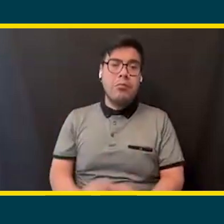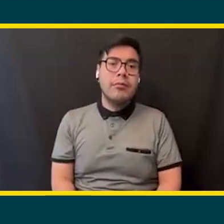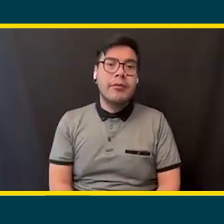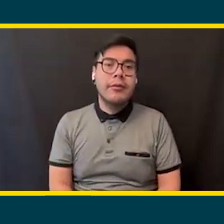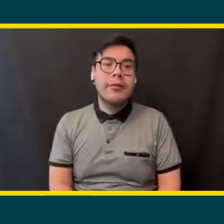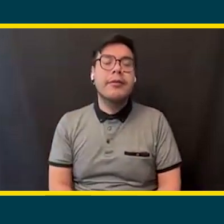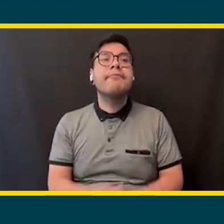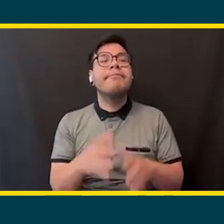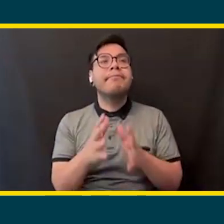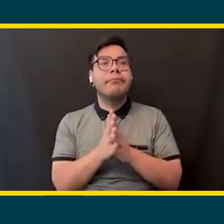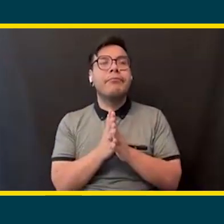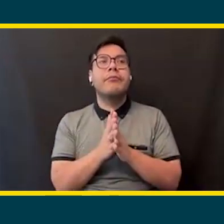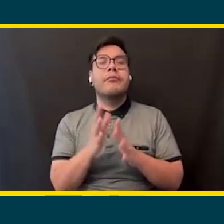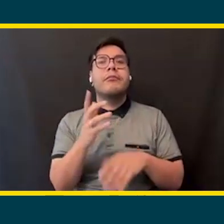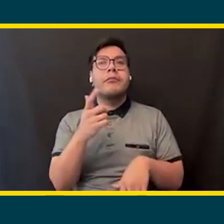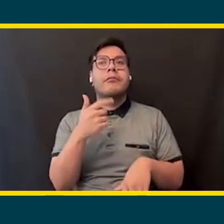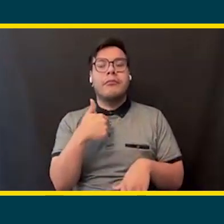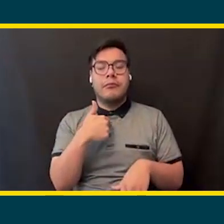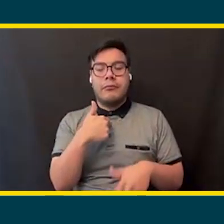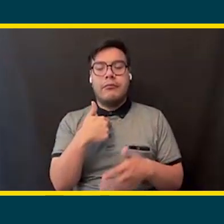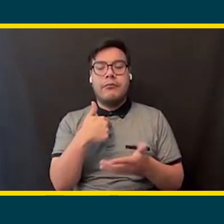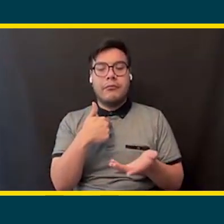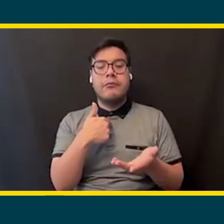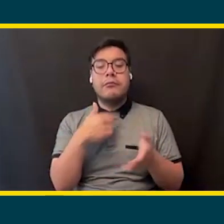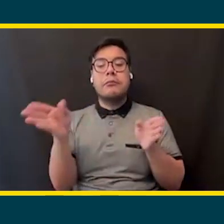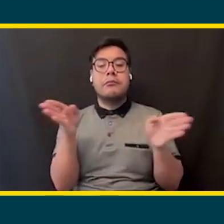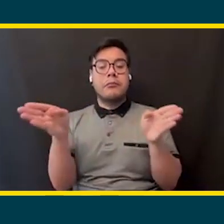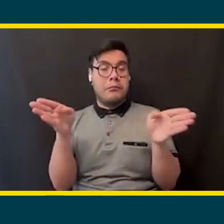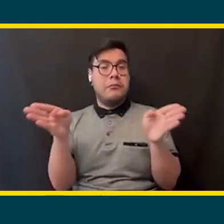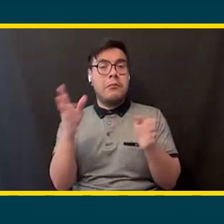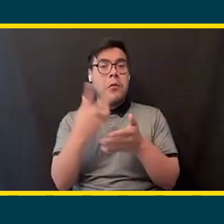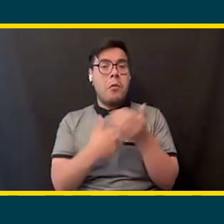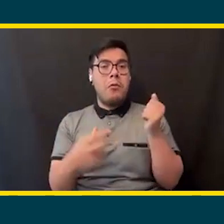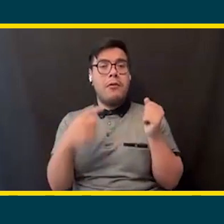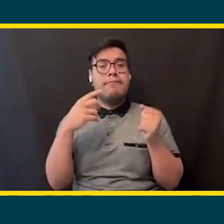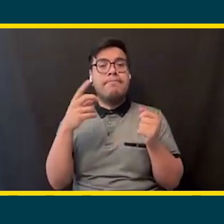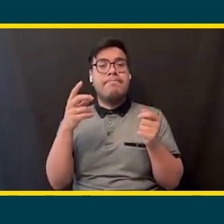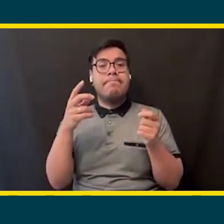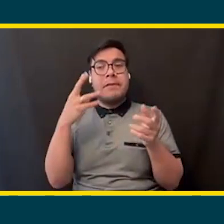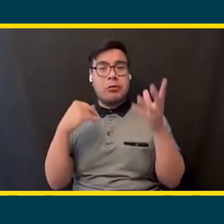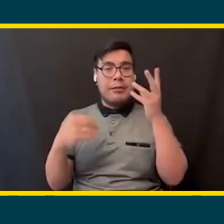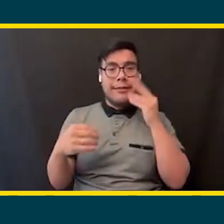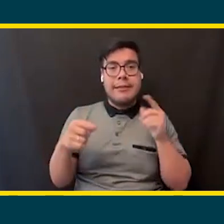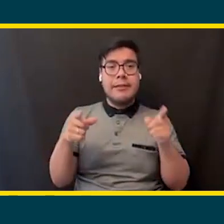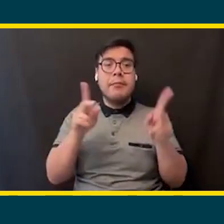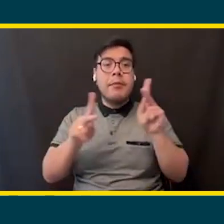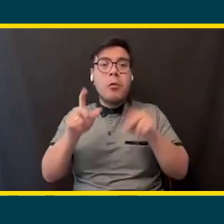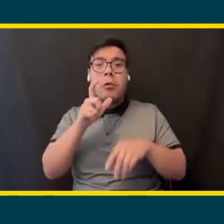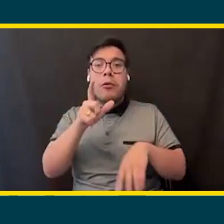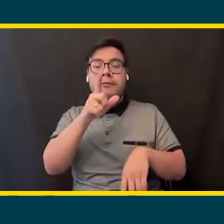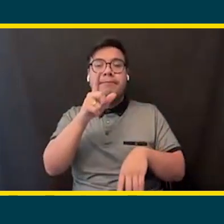Because I've seen in both senses of people who have not had a diagnosis for